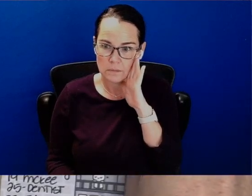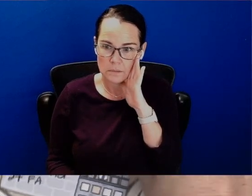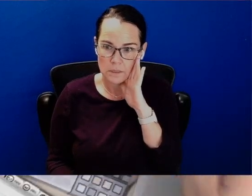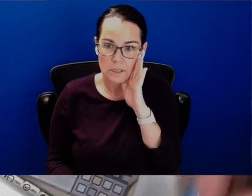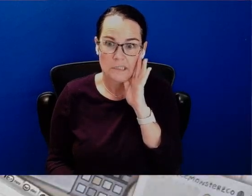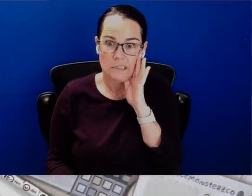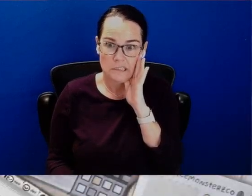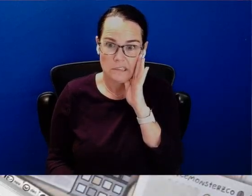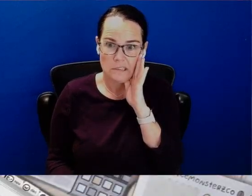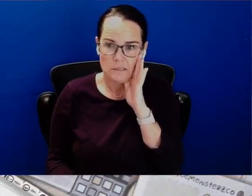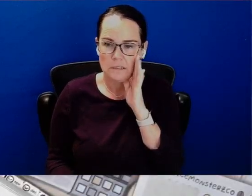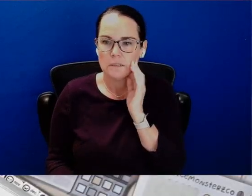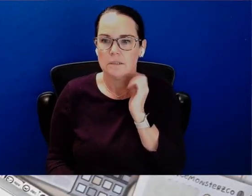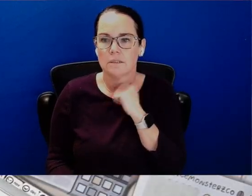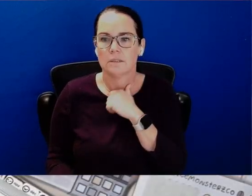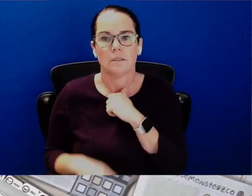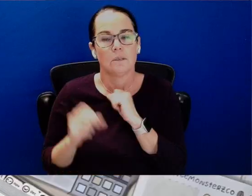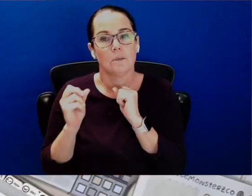Okay.